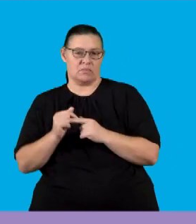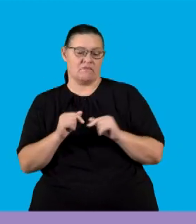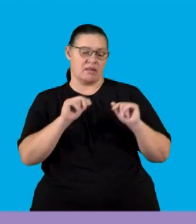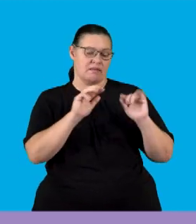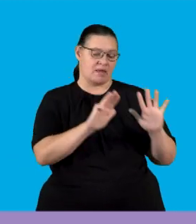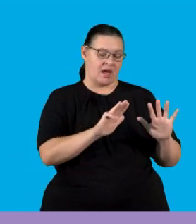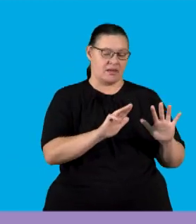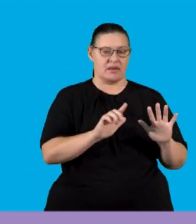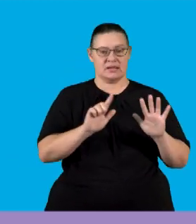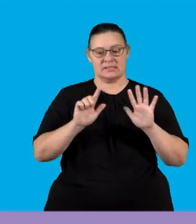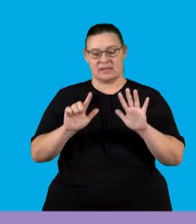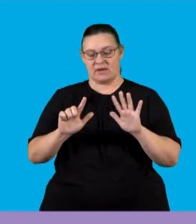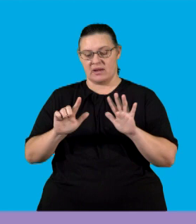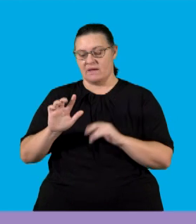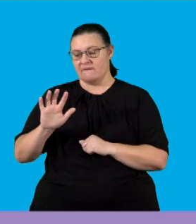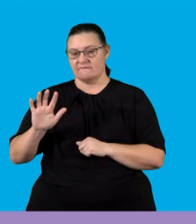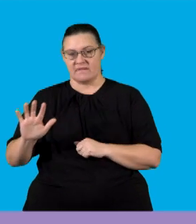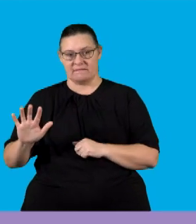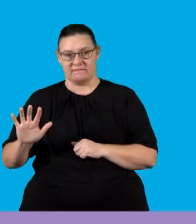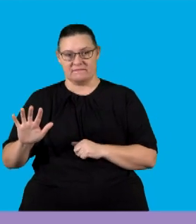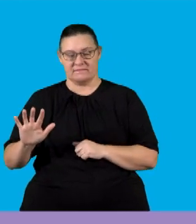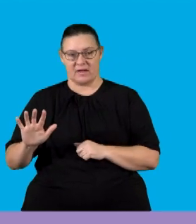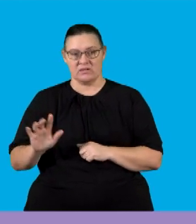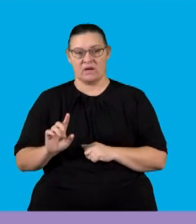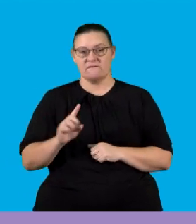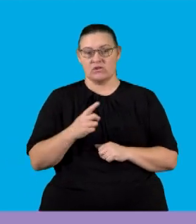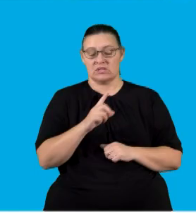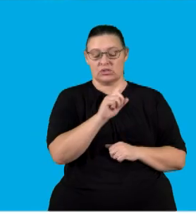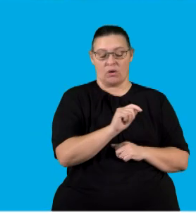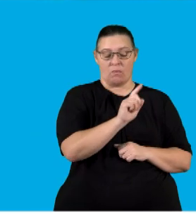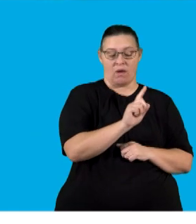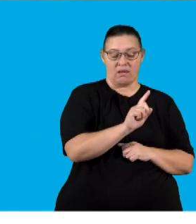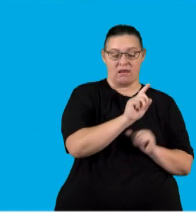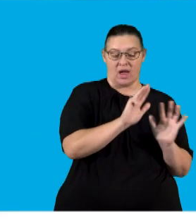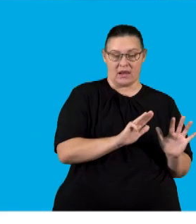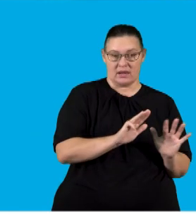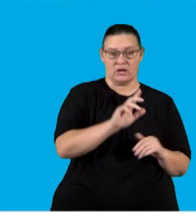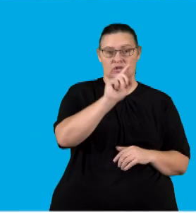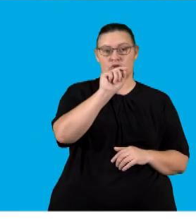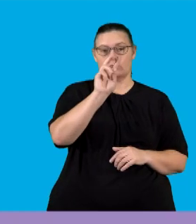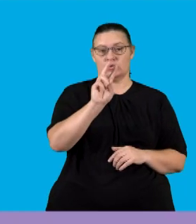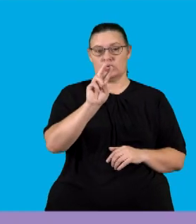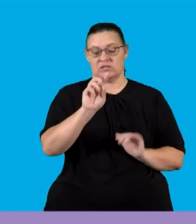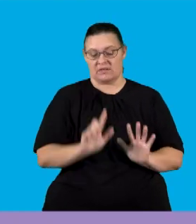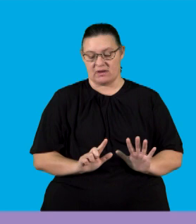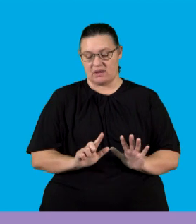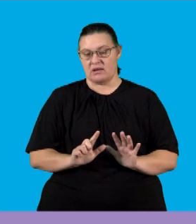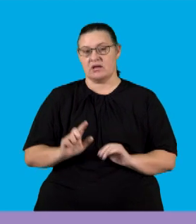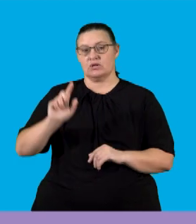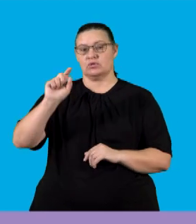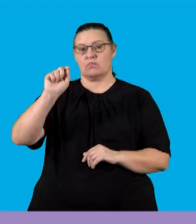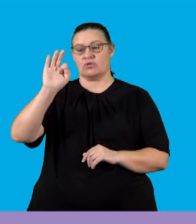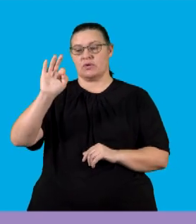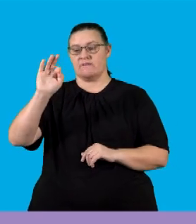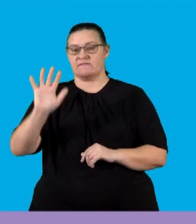and our third term is a 5. Now, how are we moving from the first term to the second term? Well,